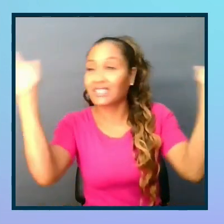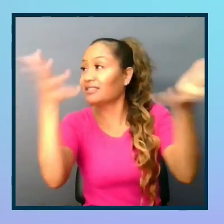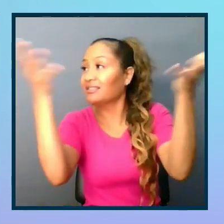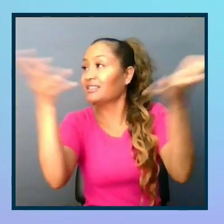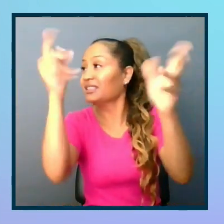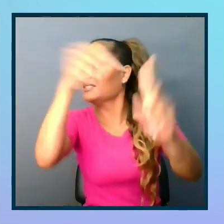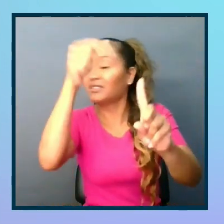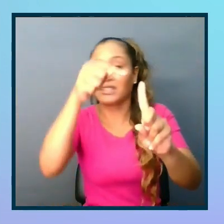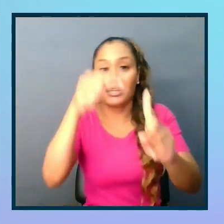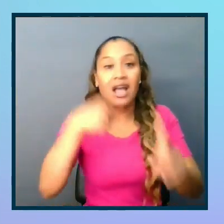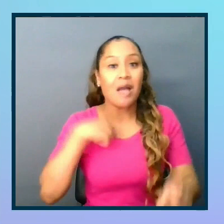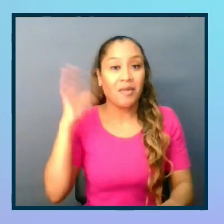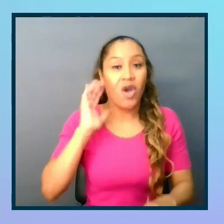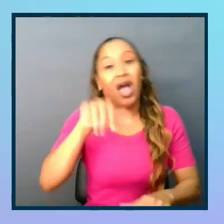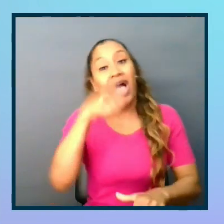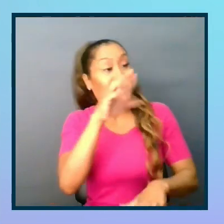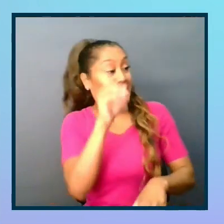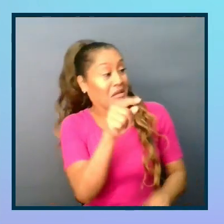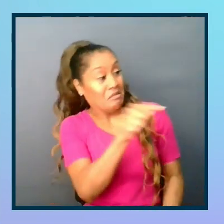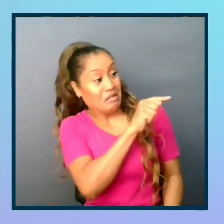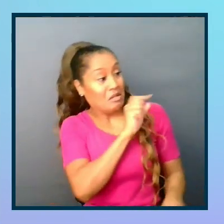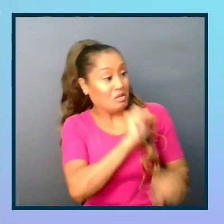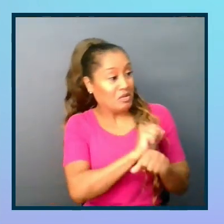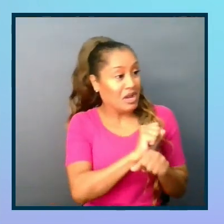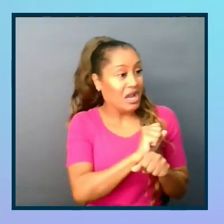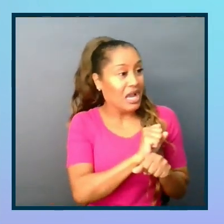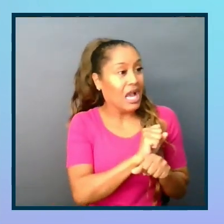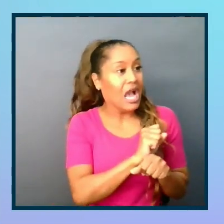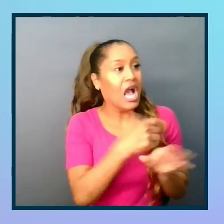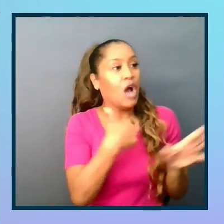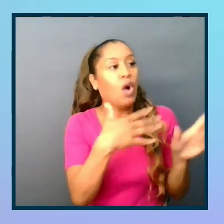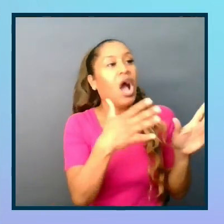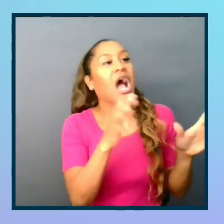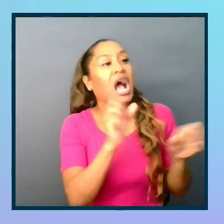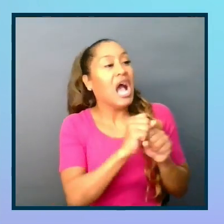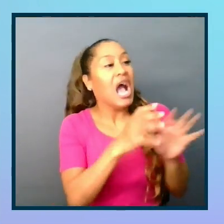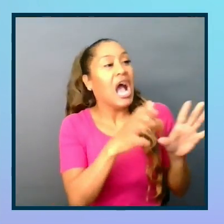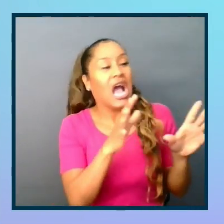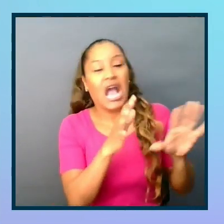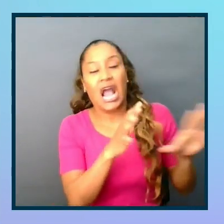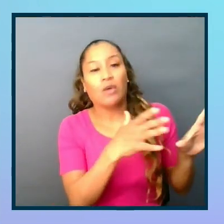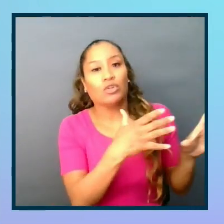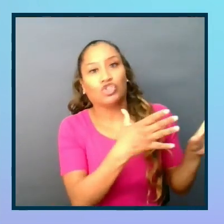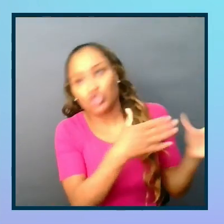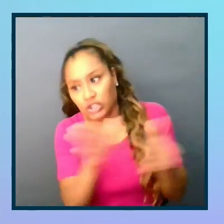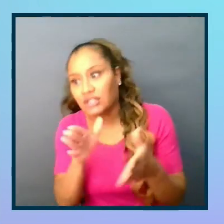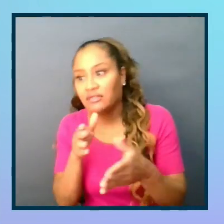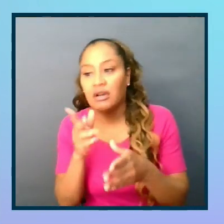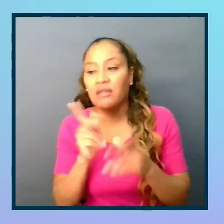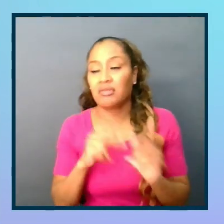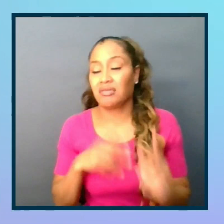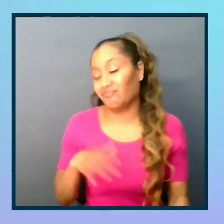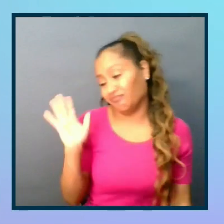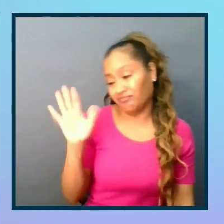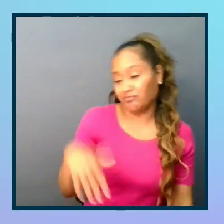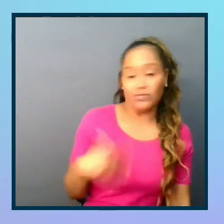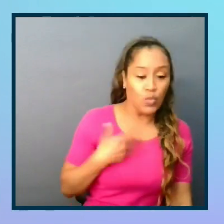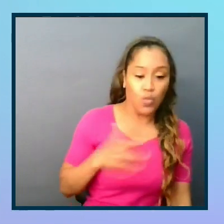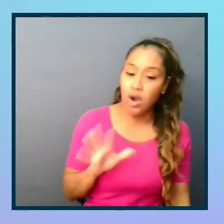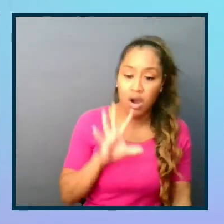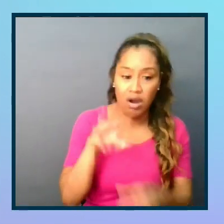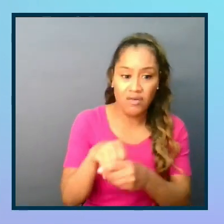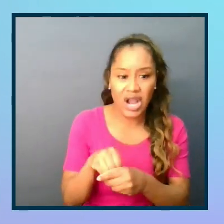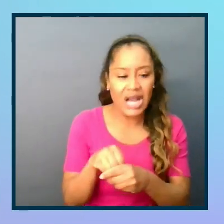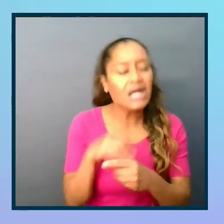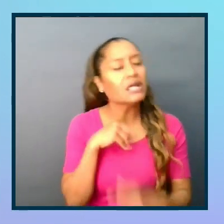I've been to companies where we made a big shift to do exactly that. And some people didn't care for it as much and it